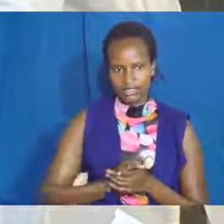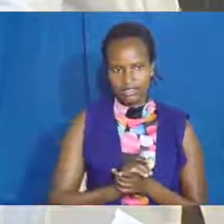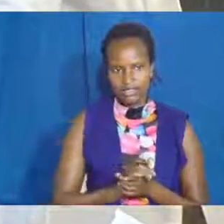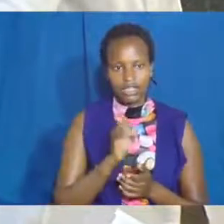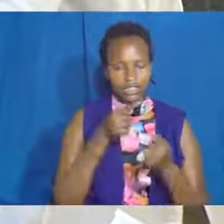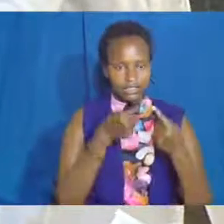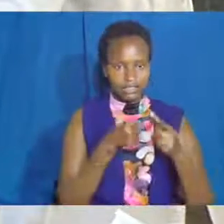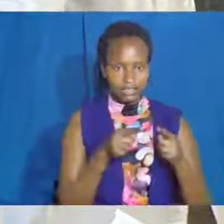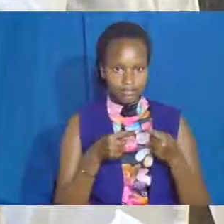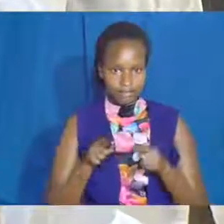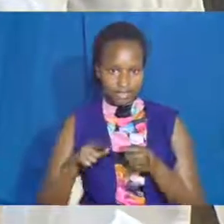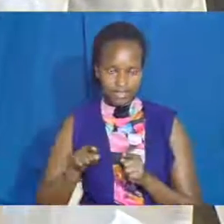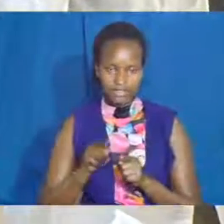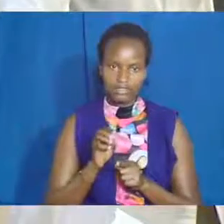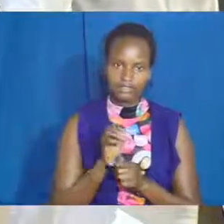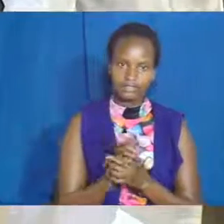differences